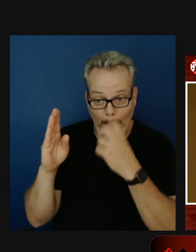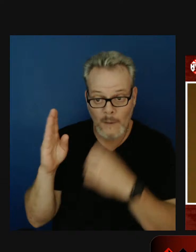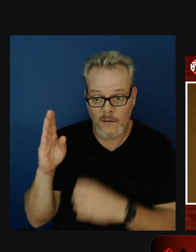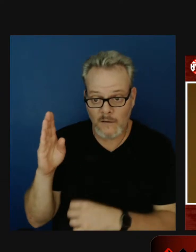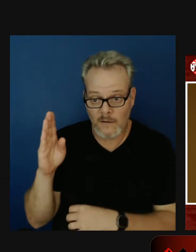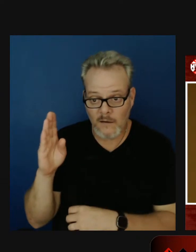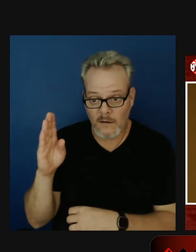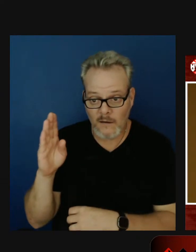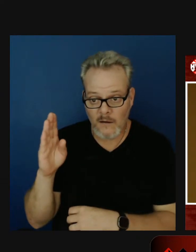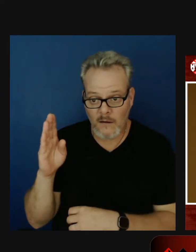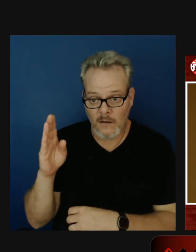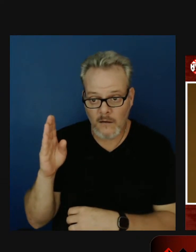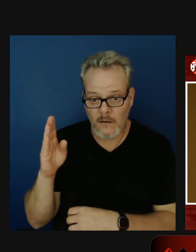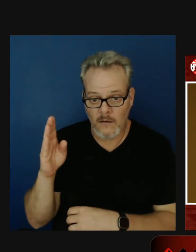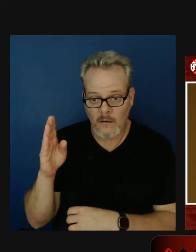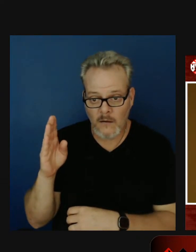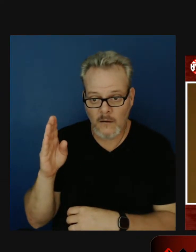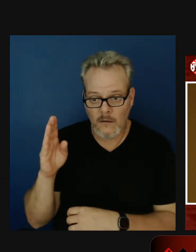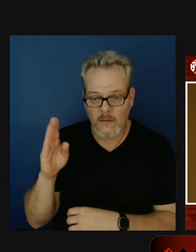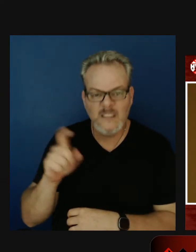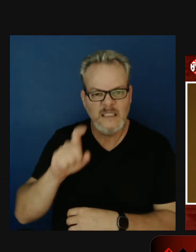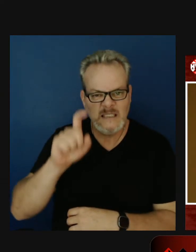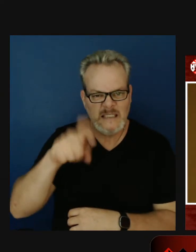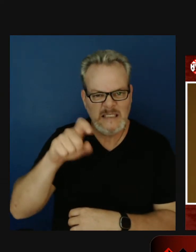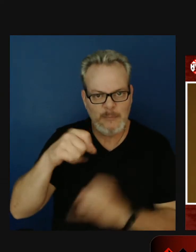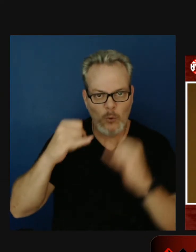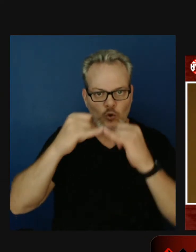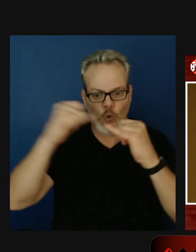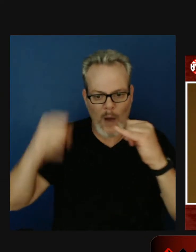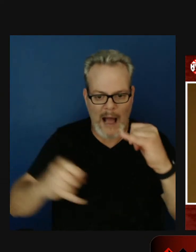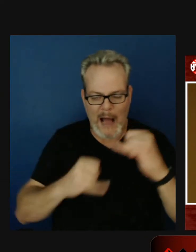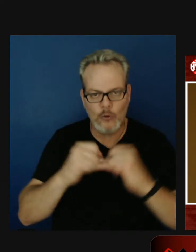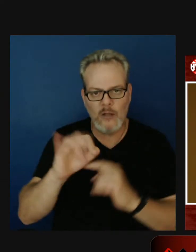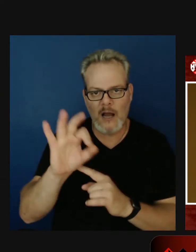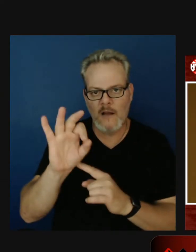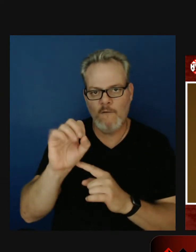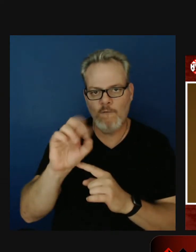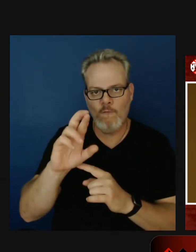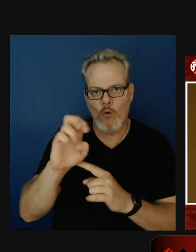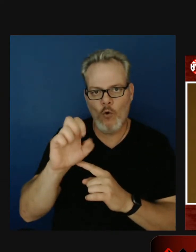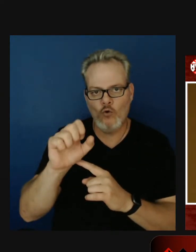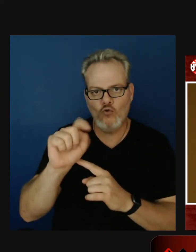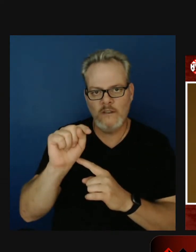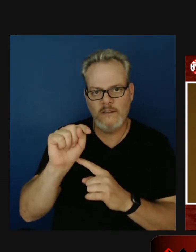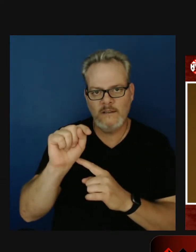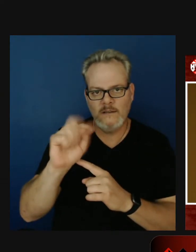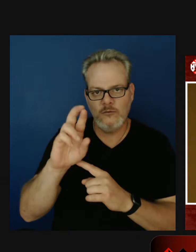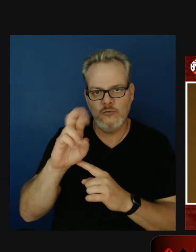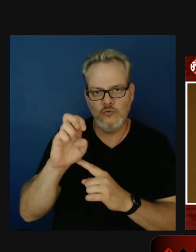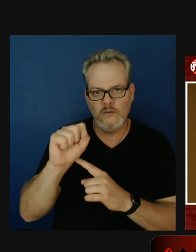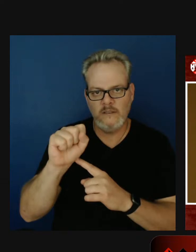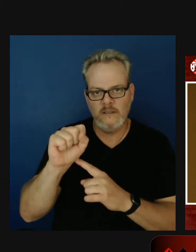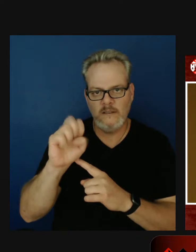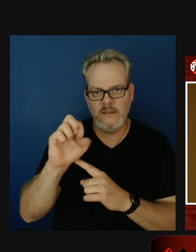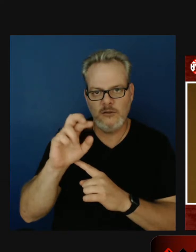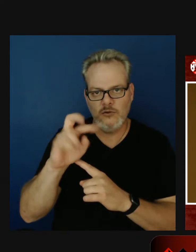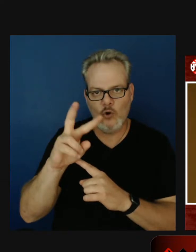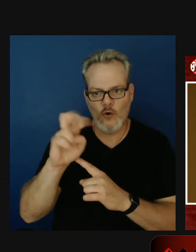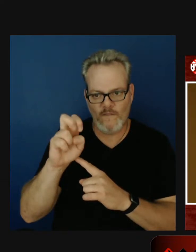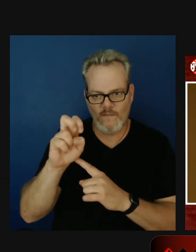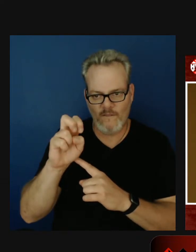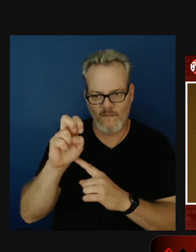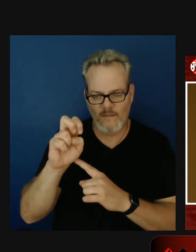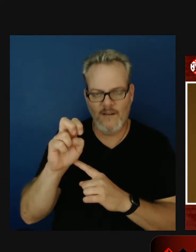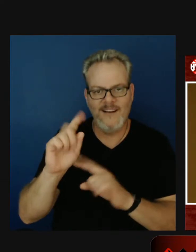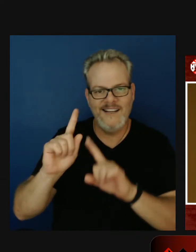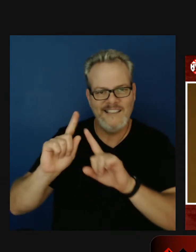are supposed to outline forest reserves. So solid blue are forest reserves, dashed blue are forest resources